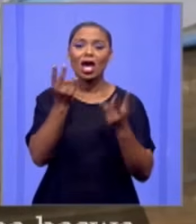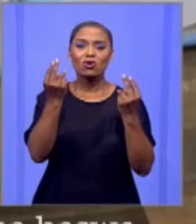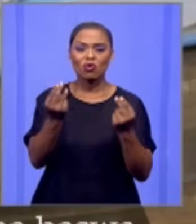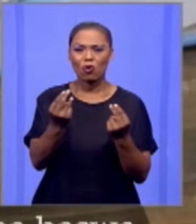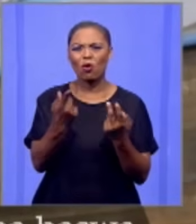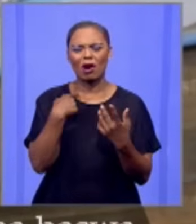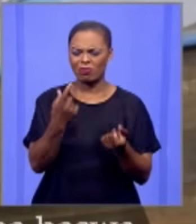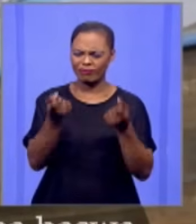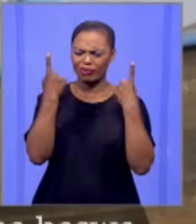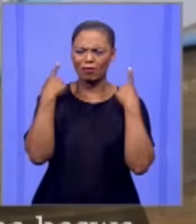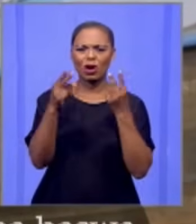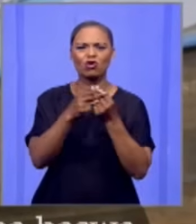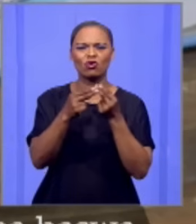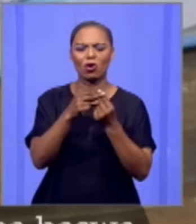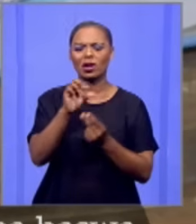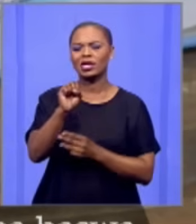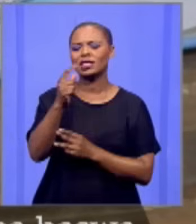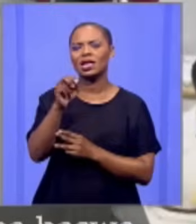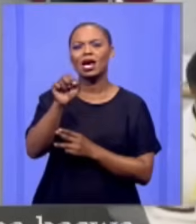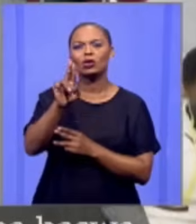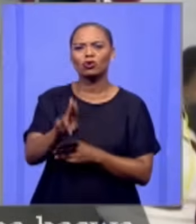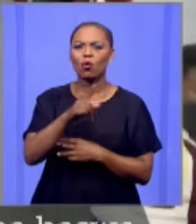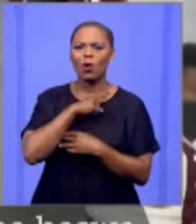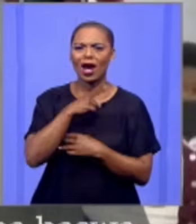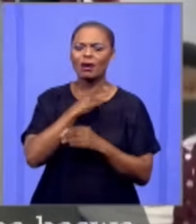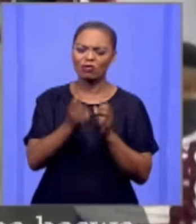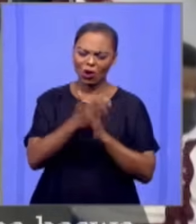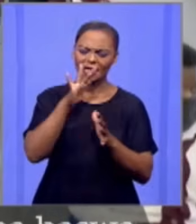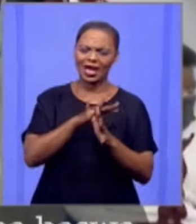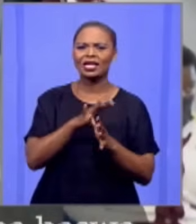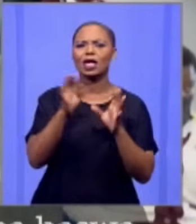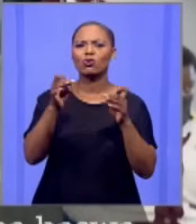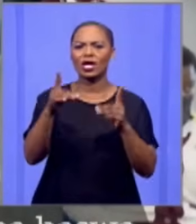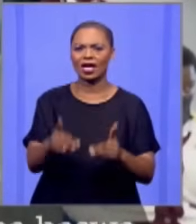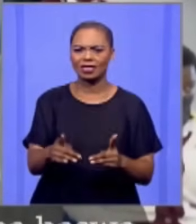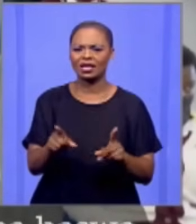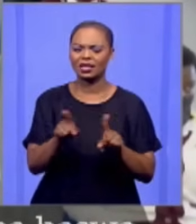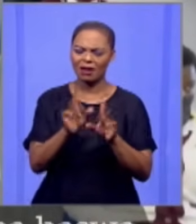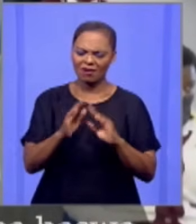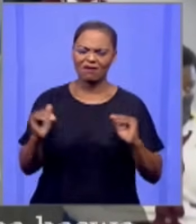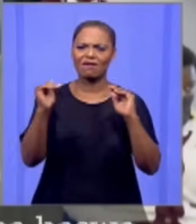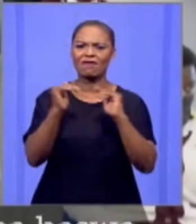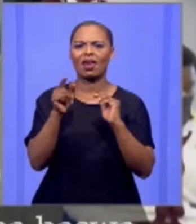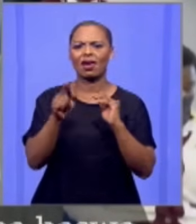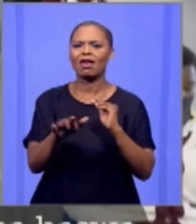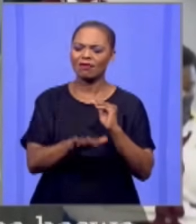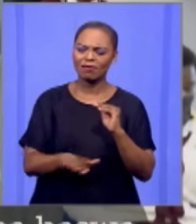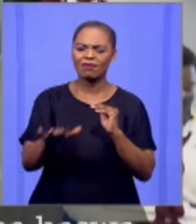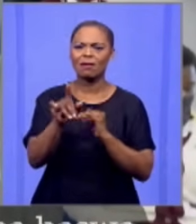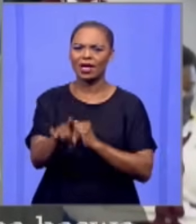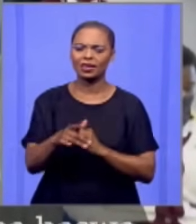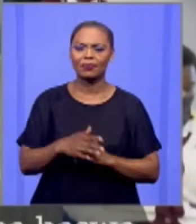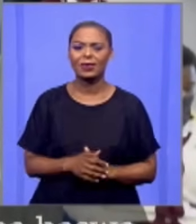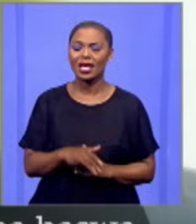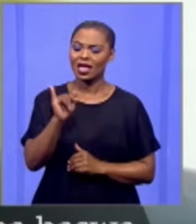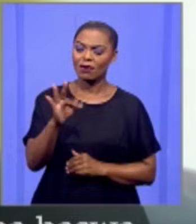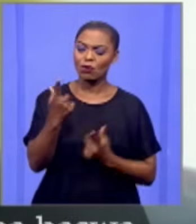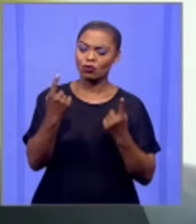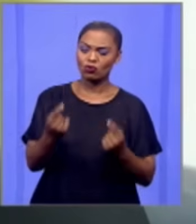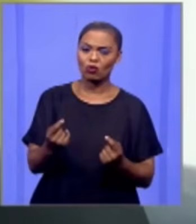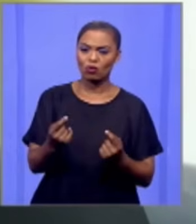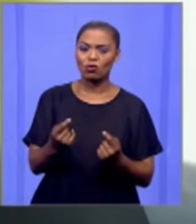go kwešišege ka ge thuto e le peeletšo le toka ya bana ka moka. Ge e le gore ba tla tšwela pele ba dira se se